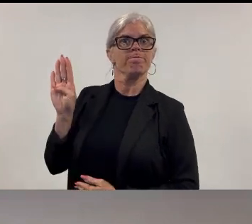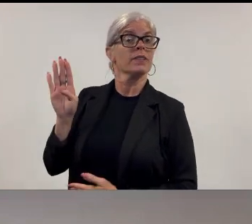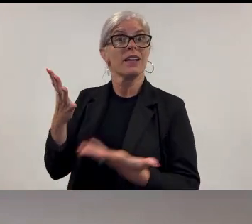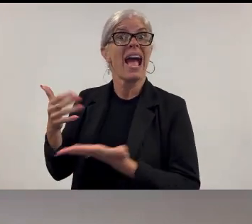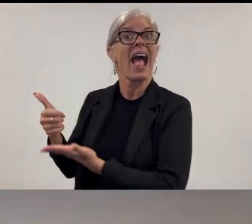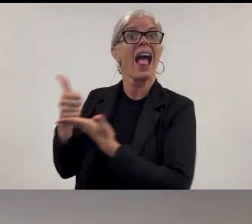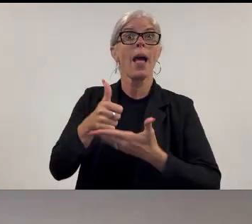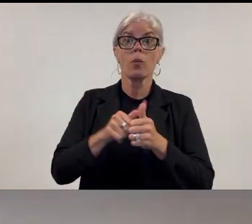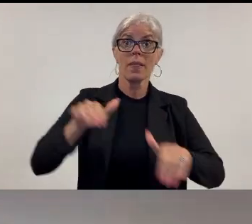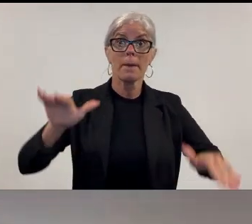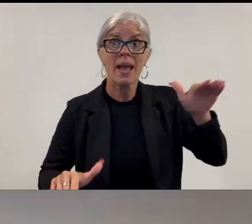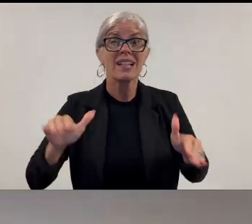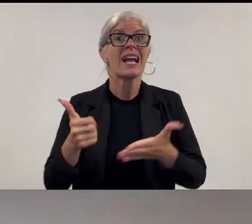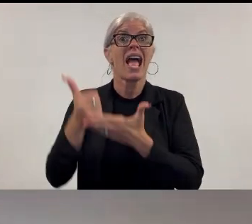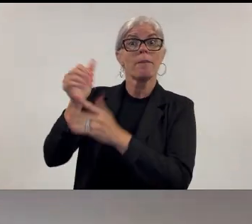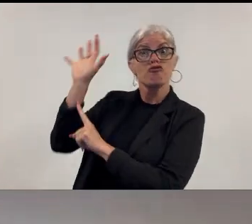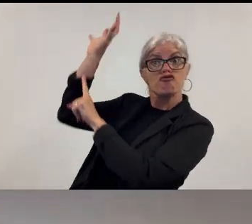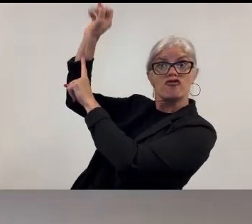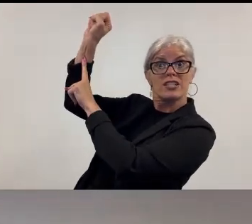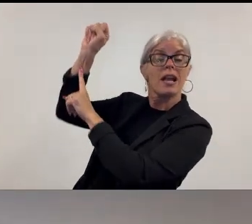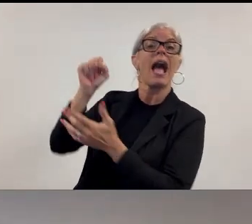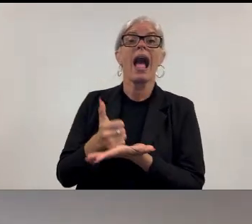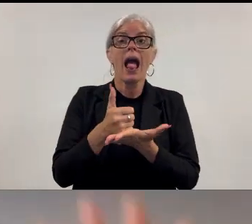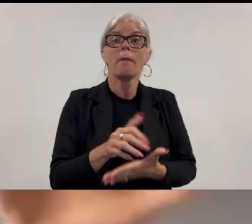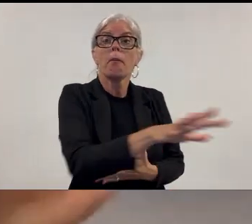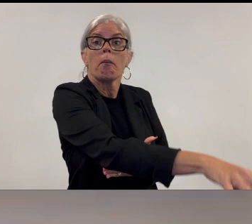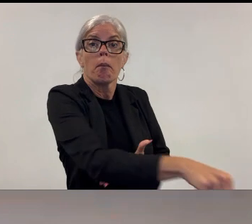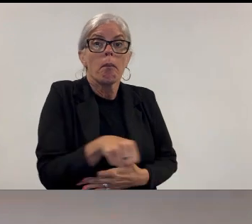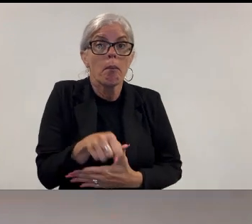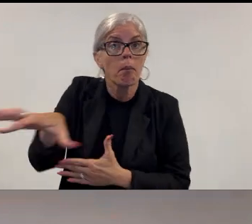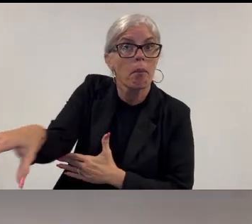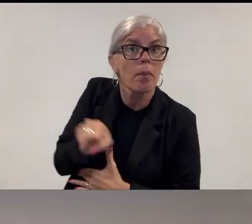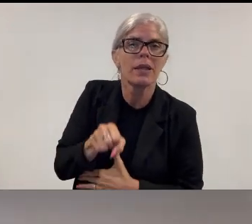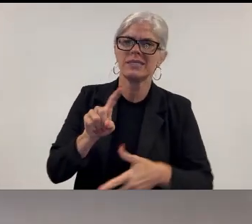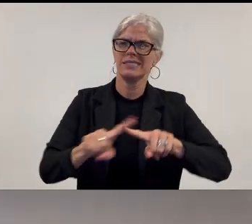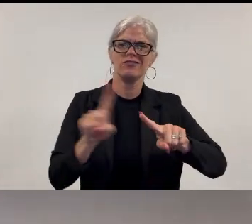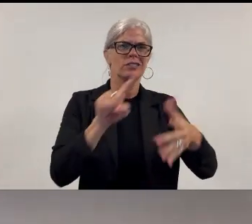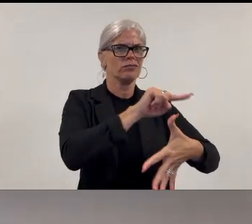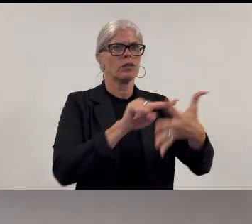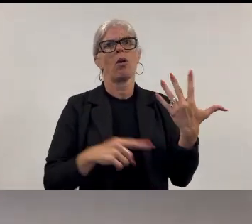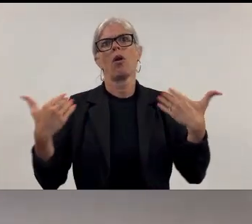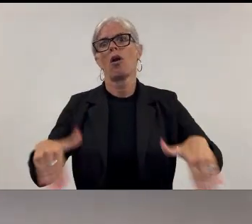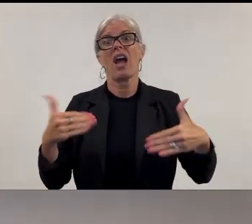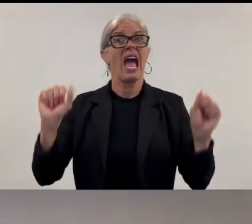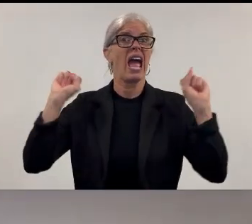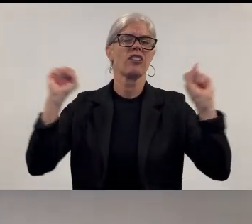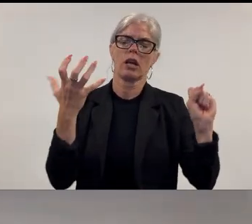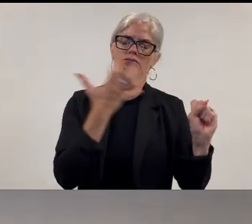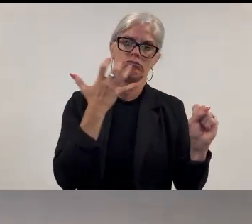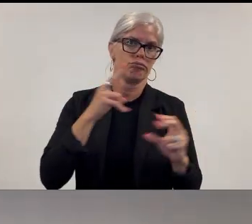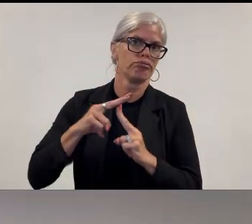sitting position, which in turn improves balance, improves reach, arm reach, and so